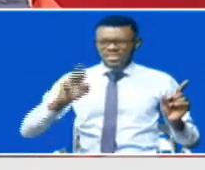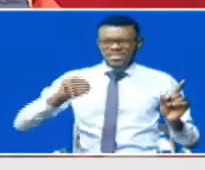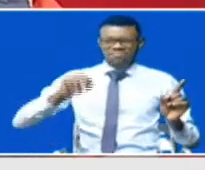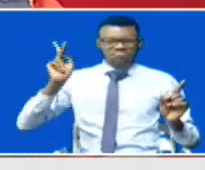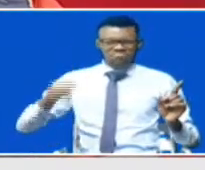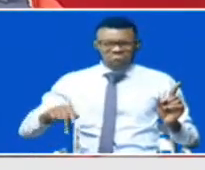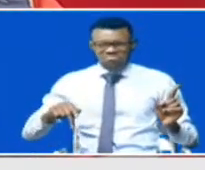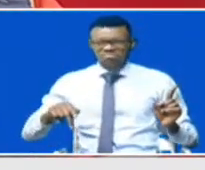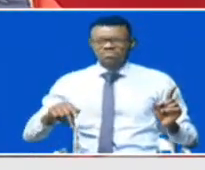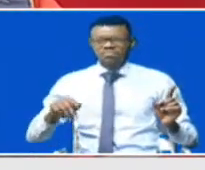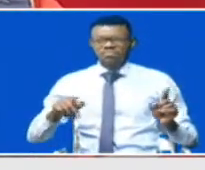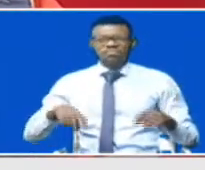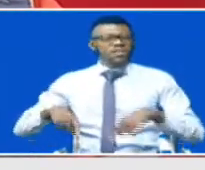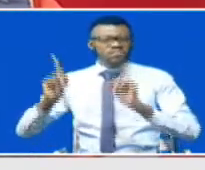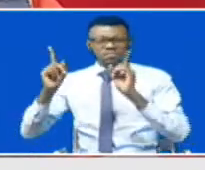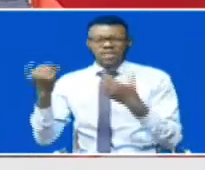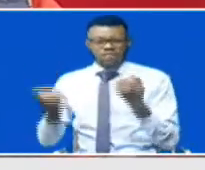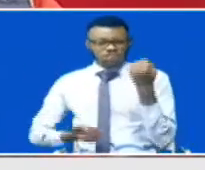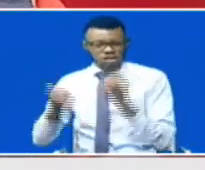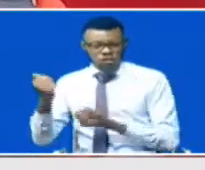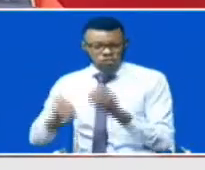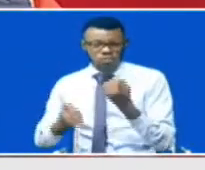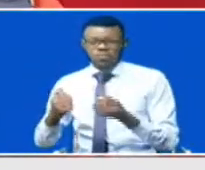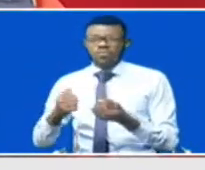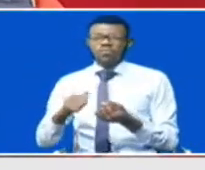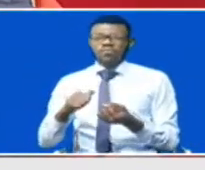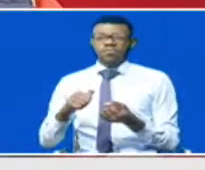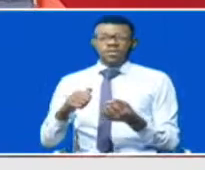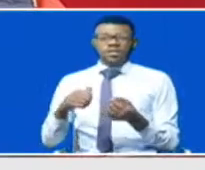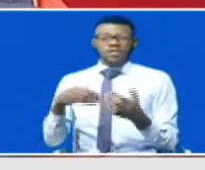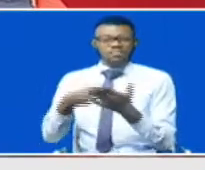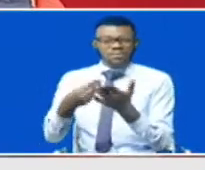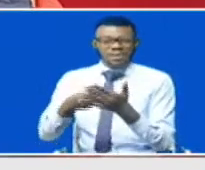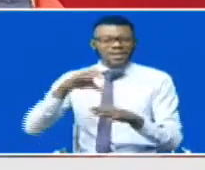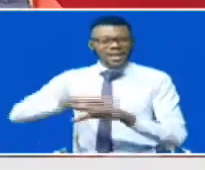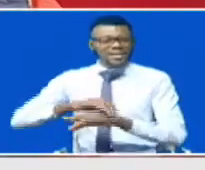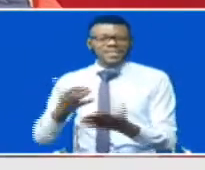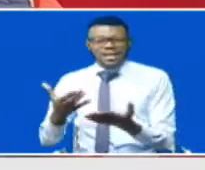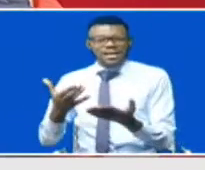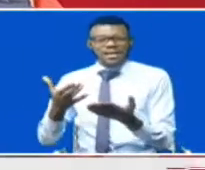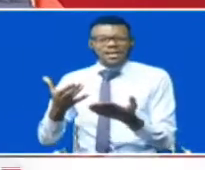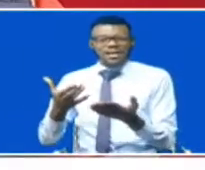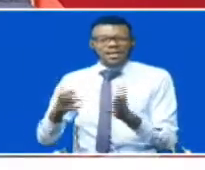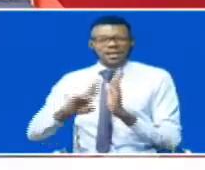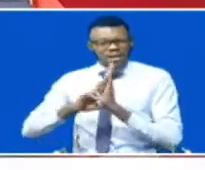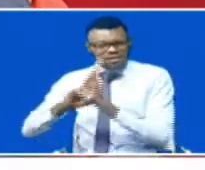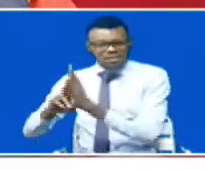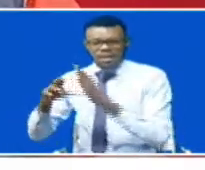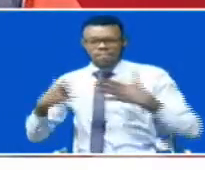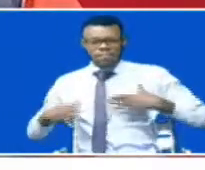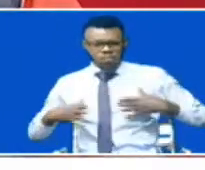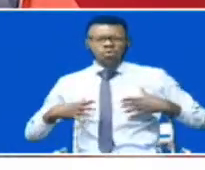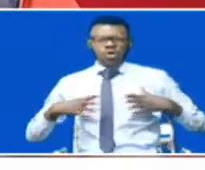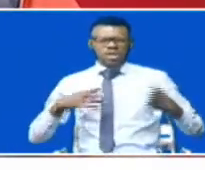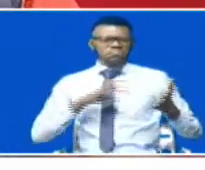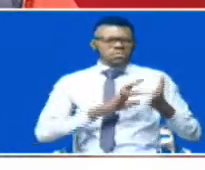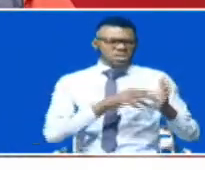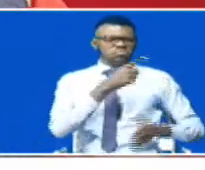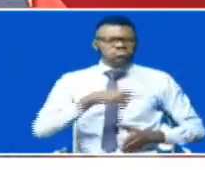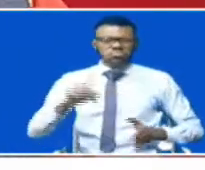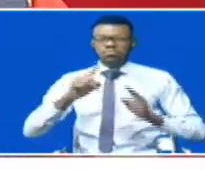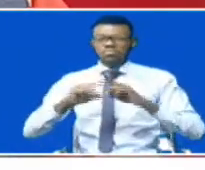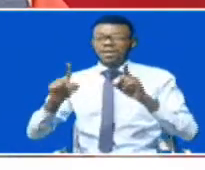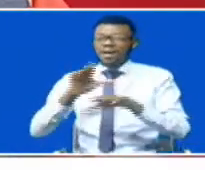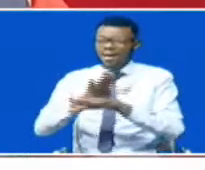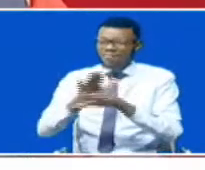MPs do get this facility. They're representatives of the people. So that argument holds water. Yeah. But you know, everything is politics in